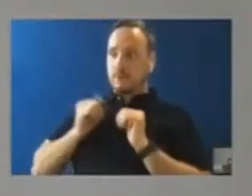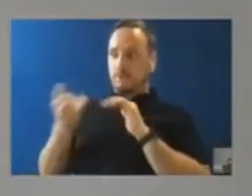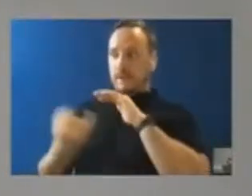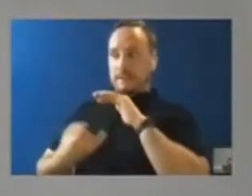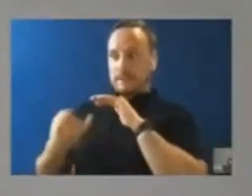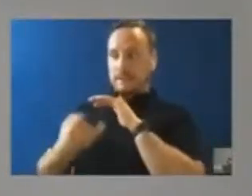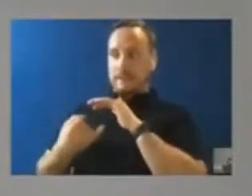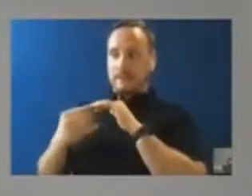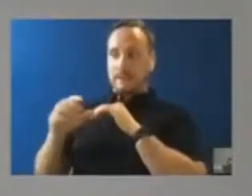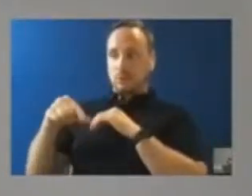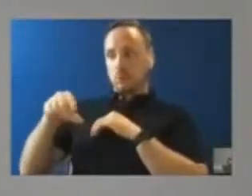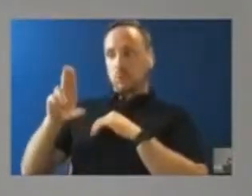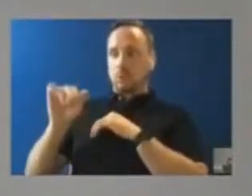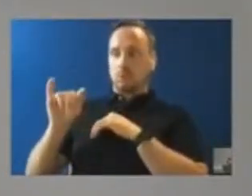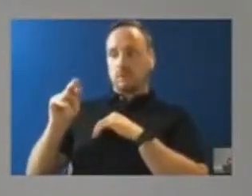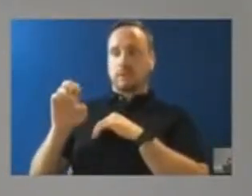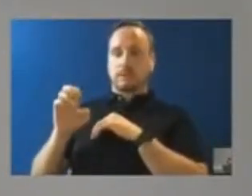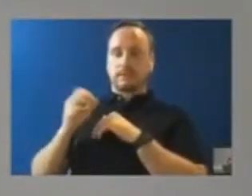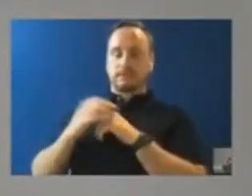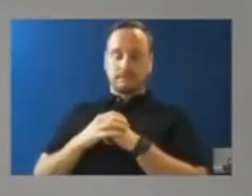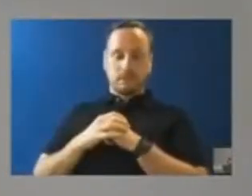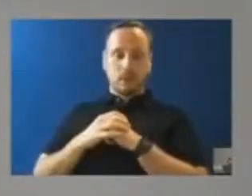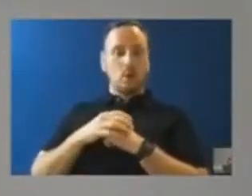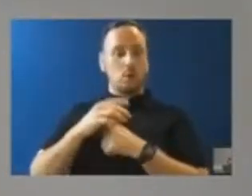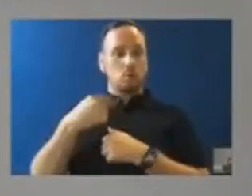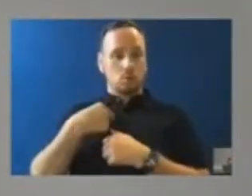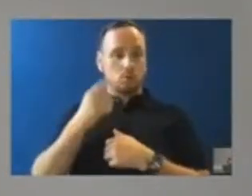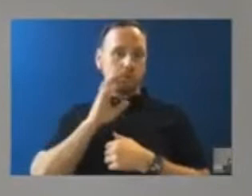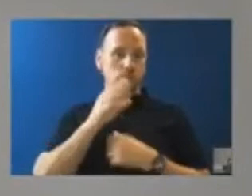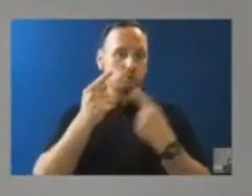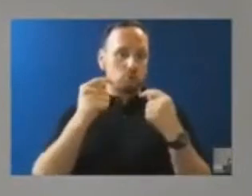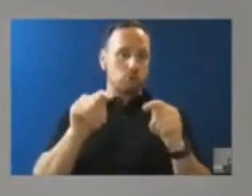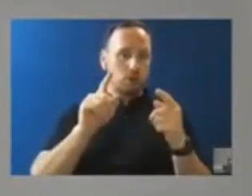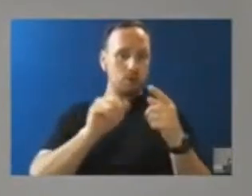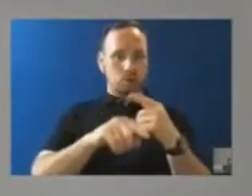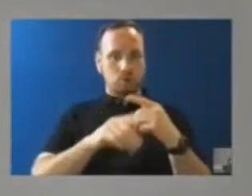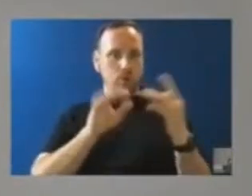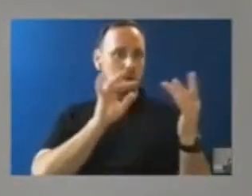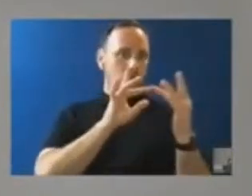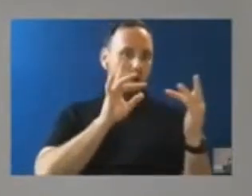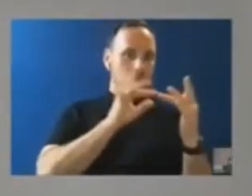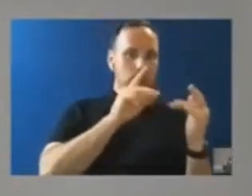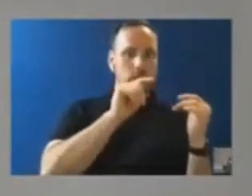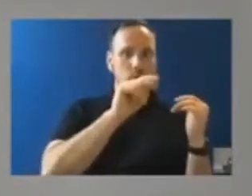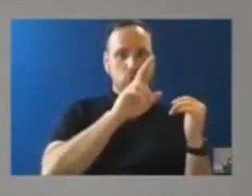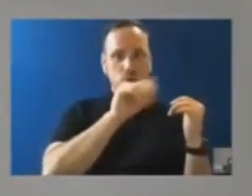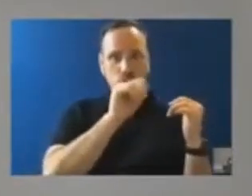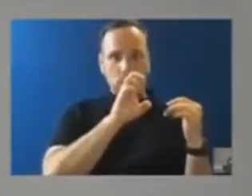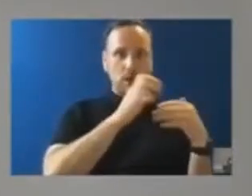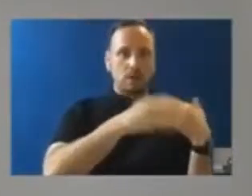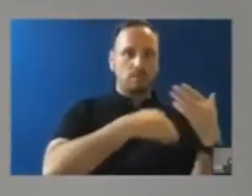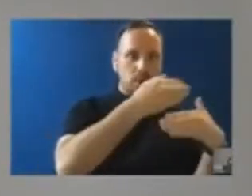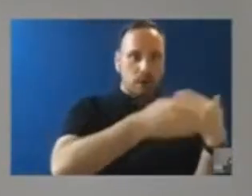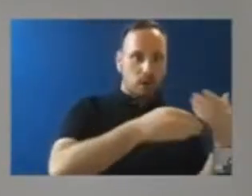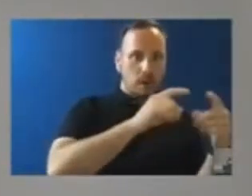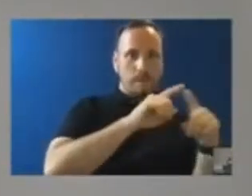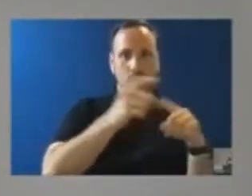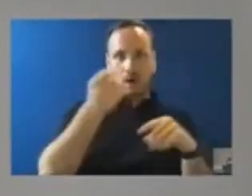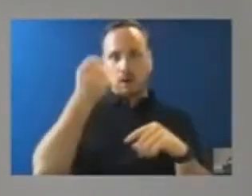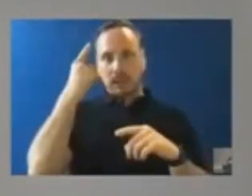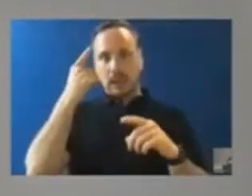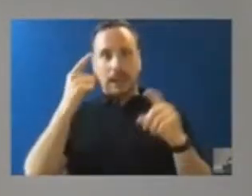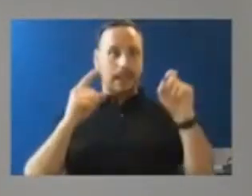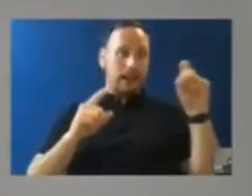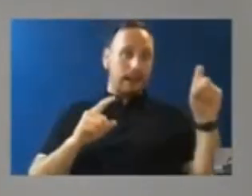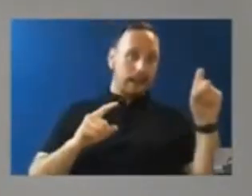in terms of the contact tracing and the process. What is not standardized is X always equals Y. Like one